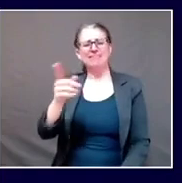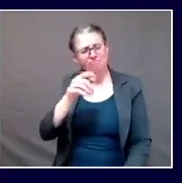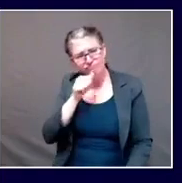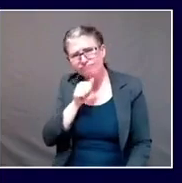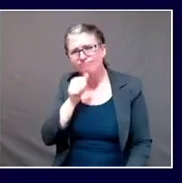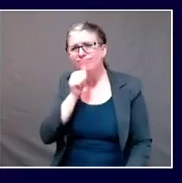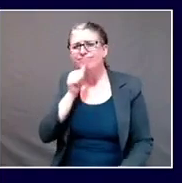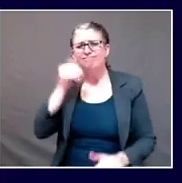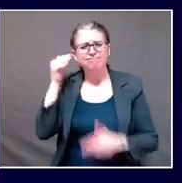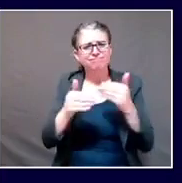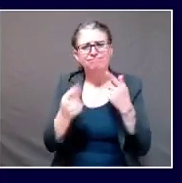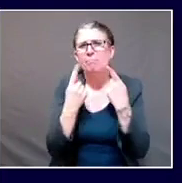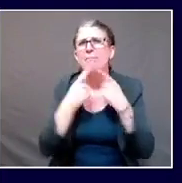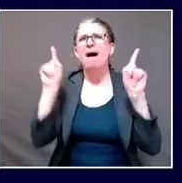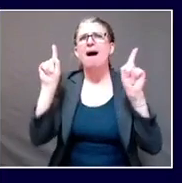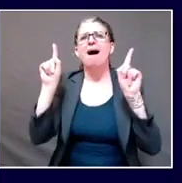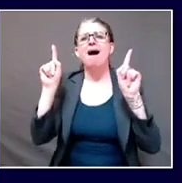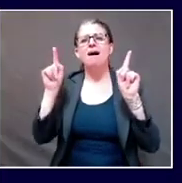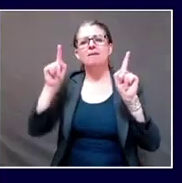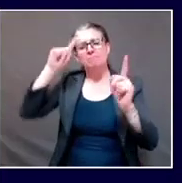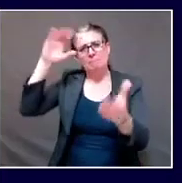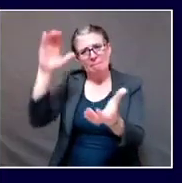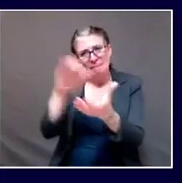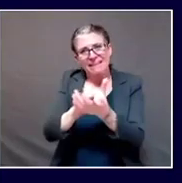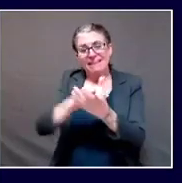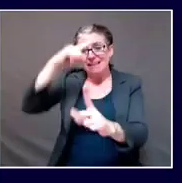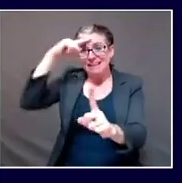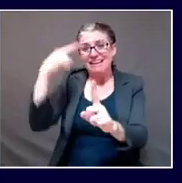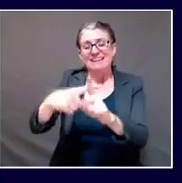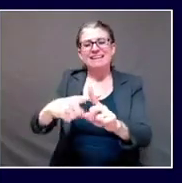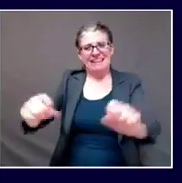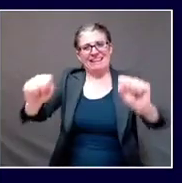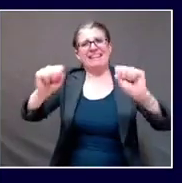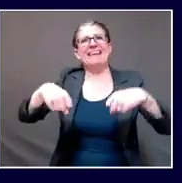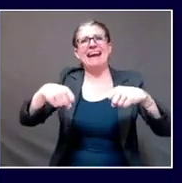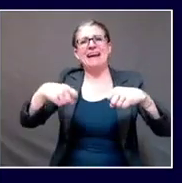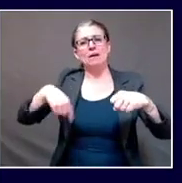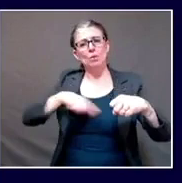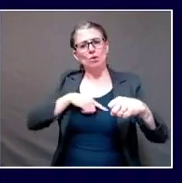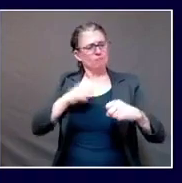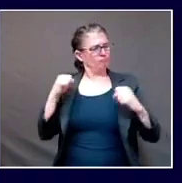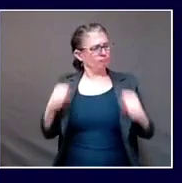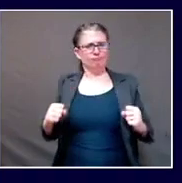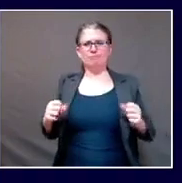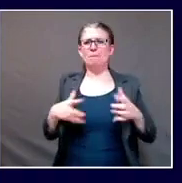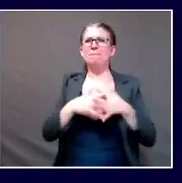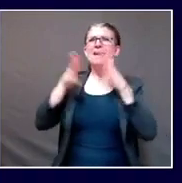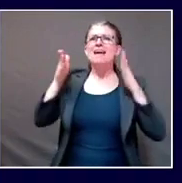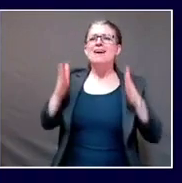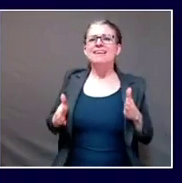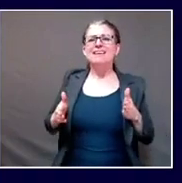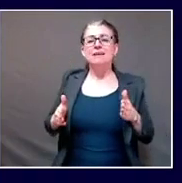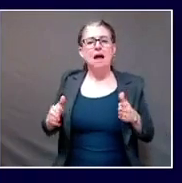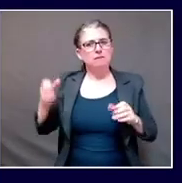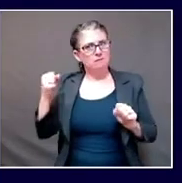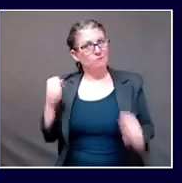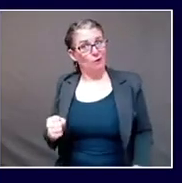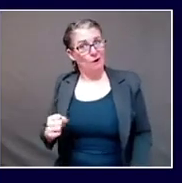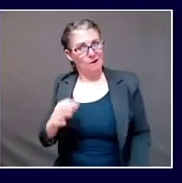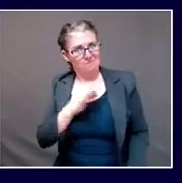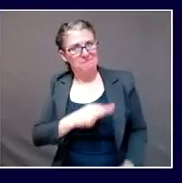ourselves alive. We are Americans, we are Maine strong, and we will get through this together.